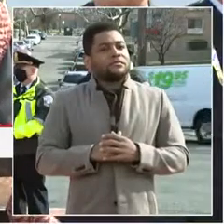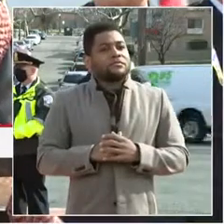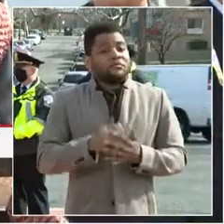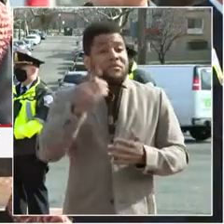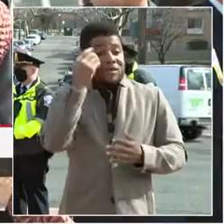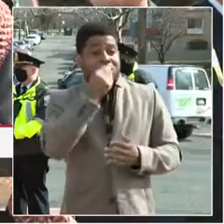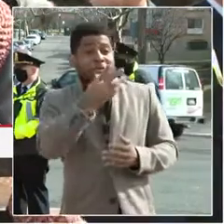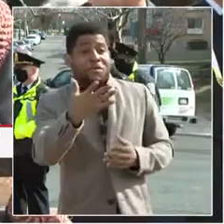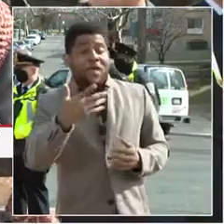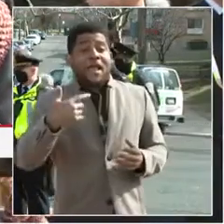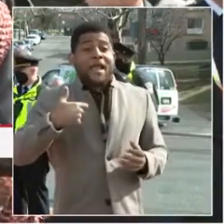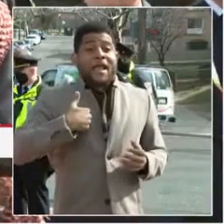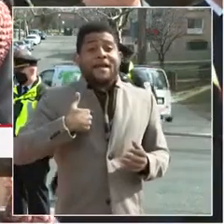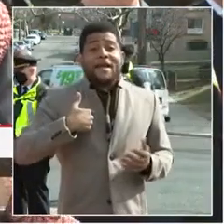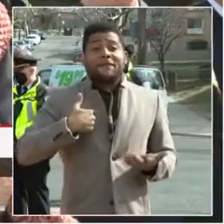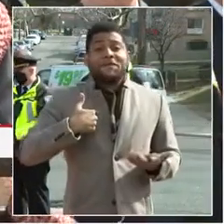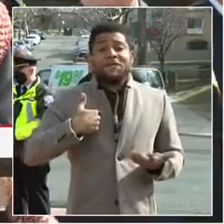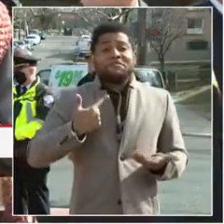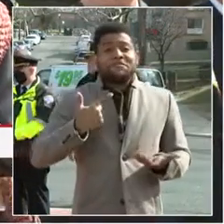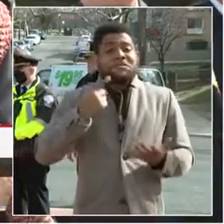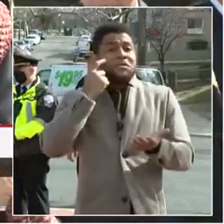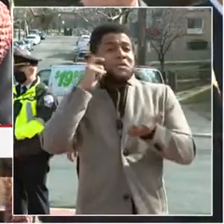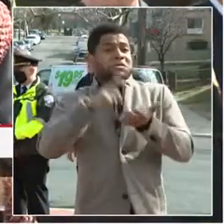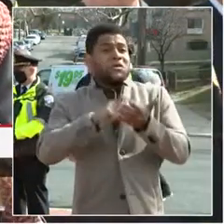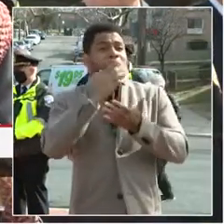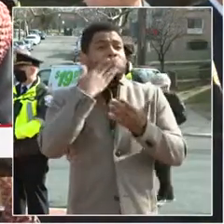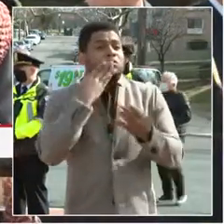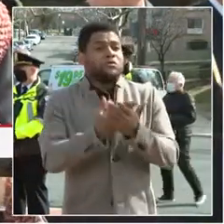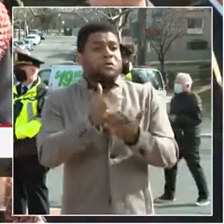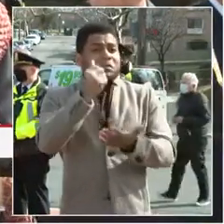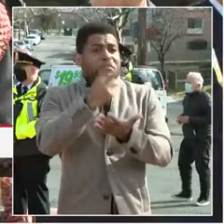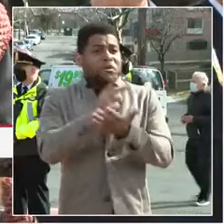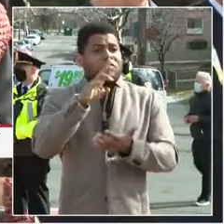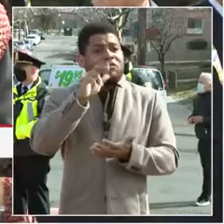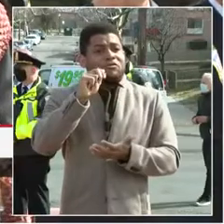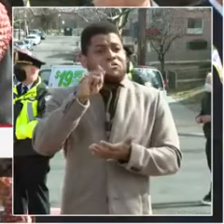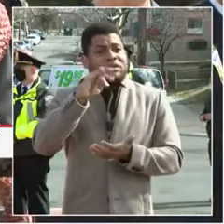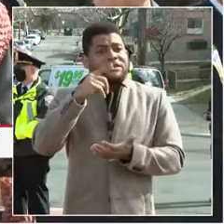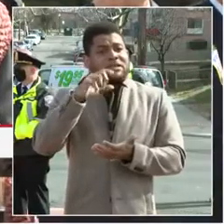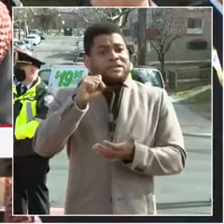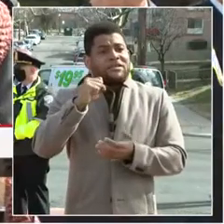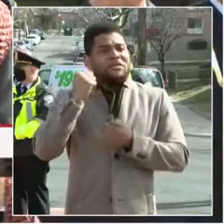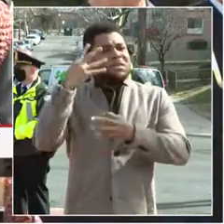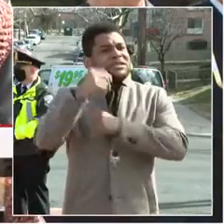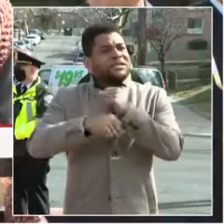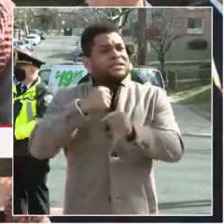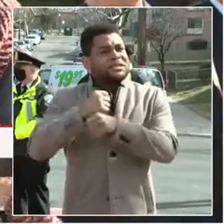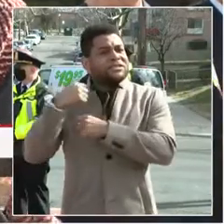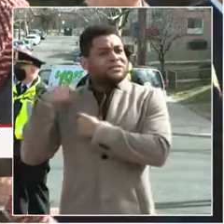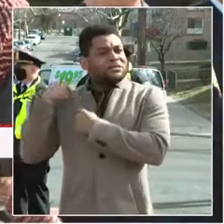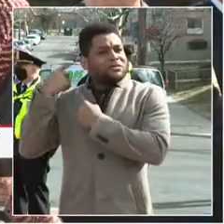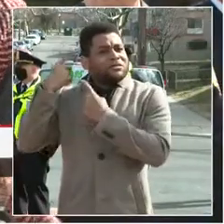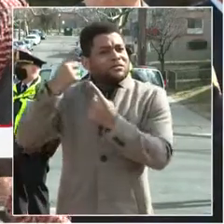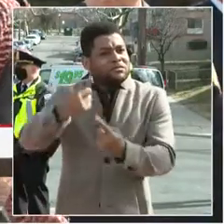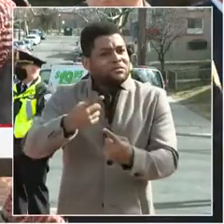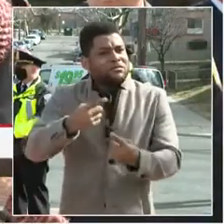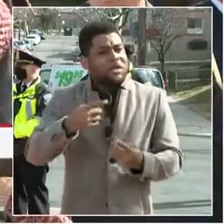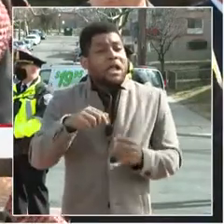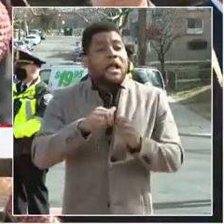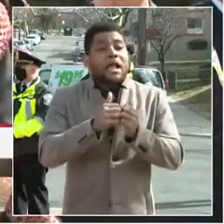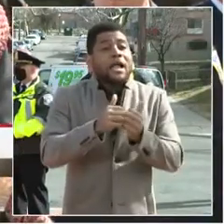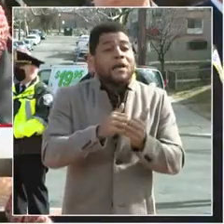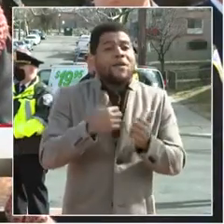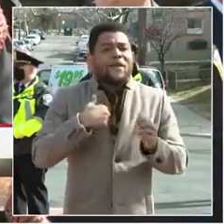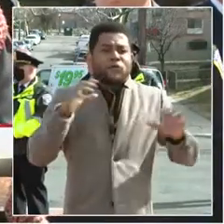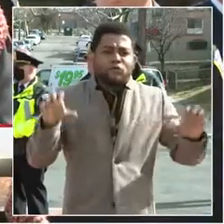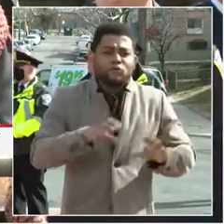approval ratings over my course in time of being mayor, and I've done that by doing the job and